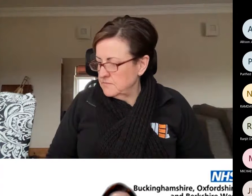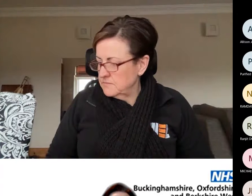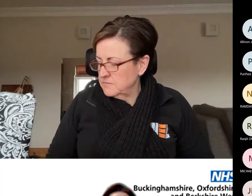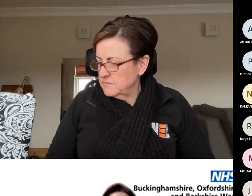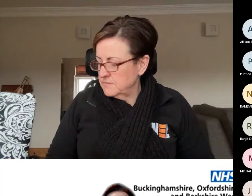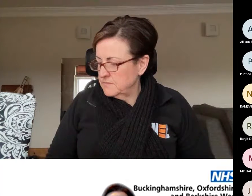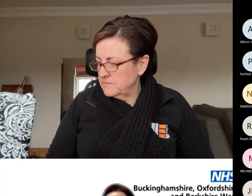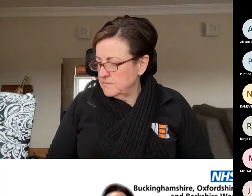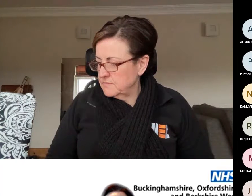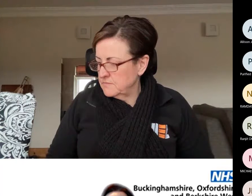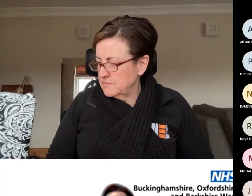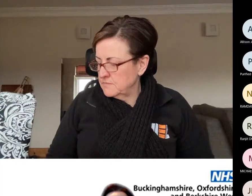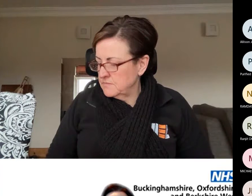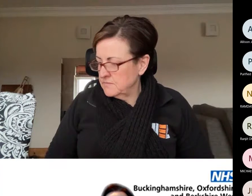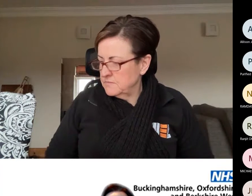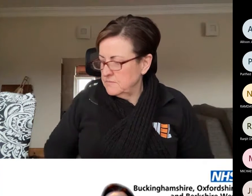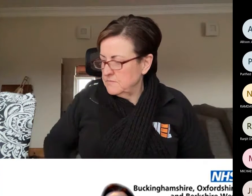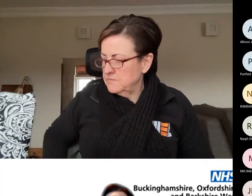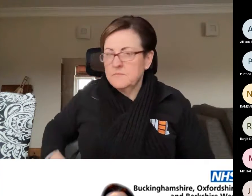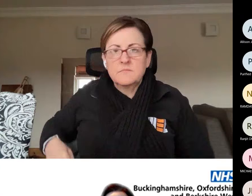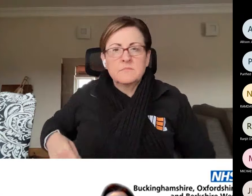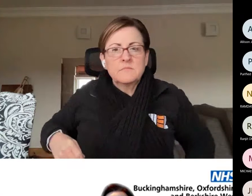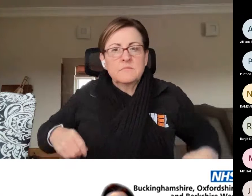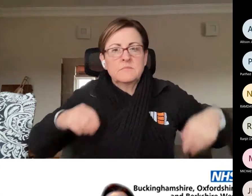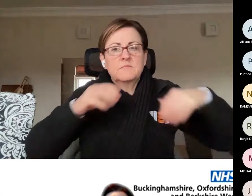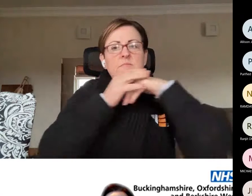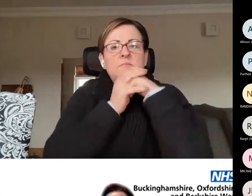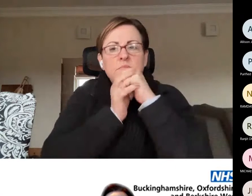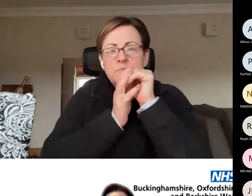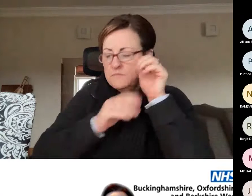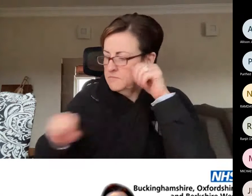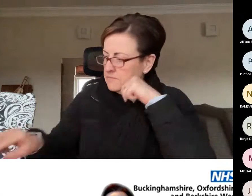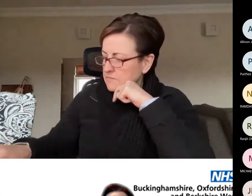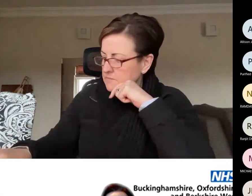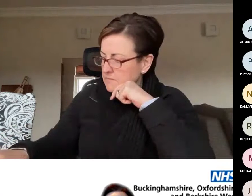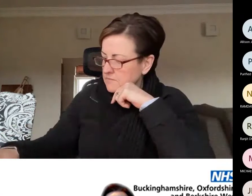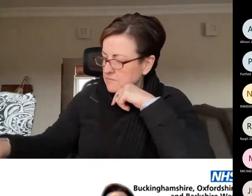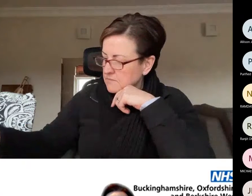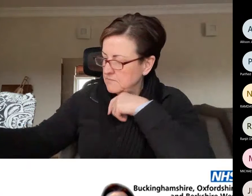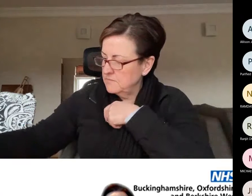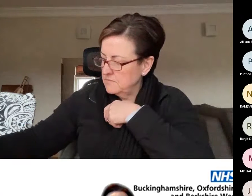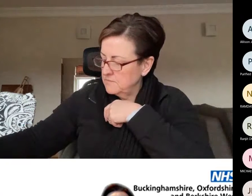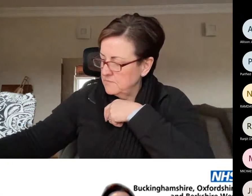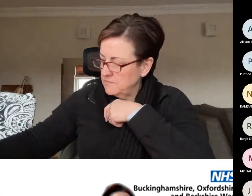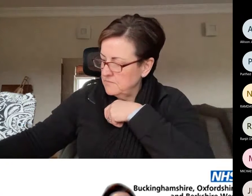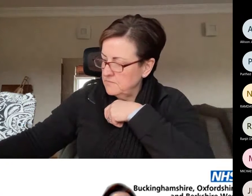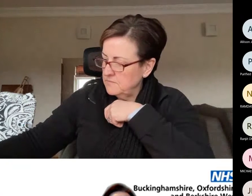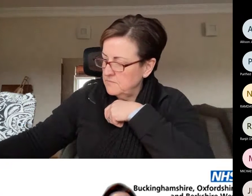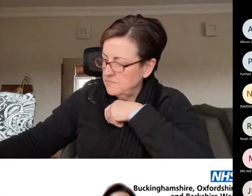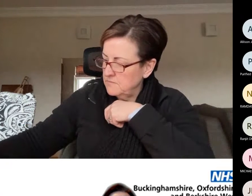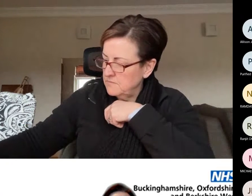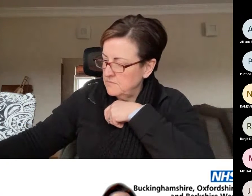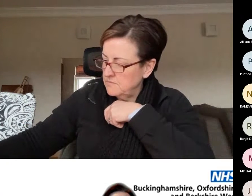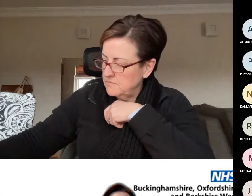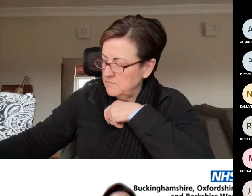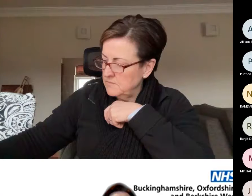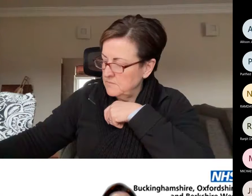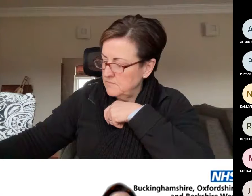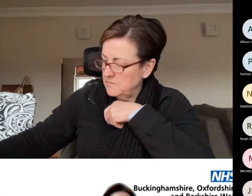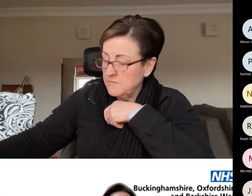centre, and they were so basically they had children that were coming into the assessment centre